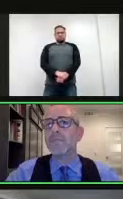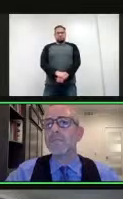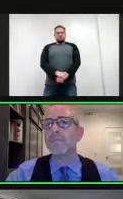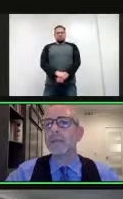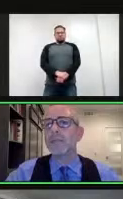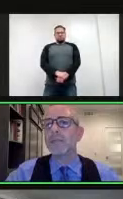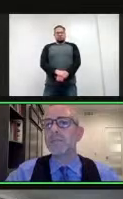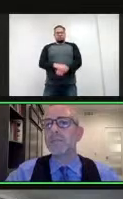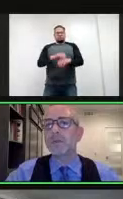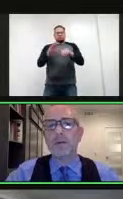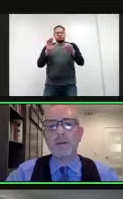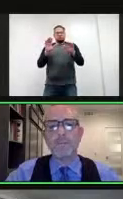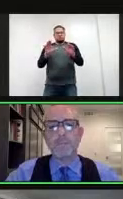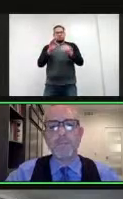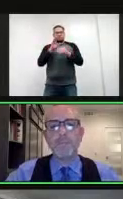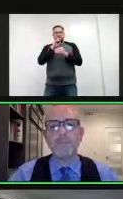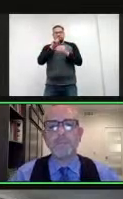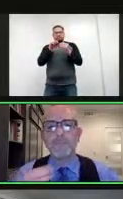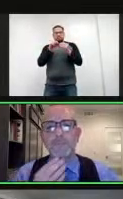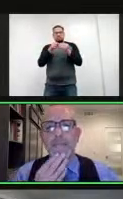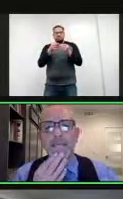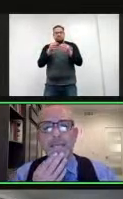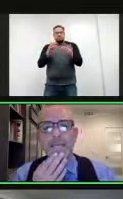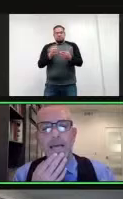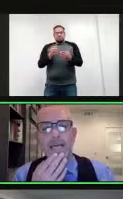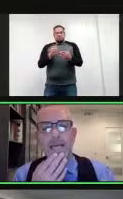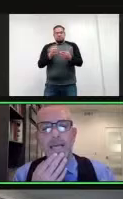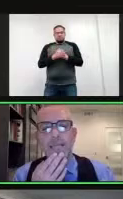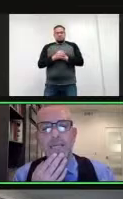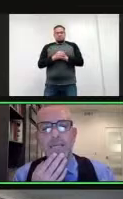With respect to,